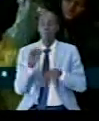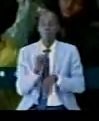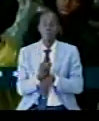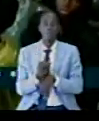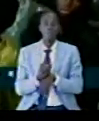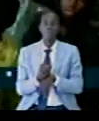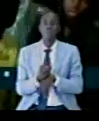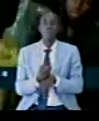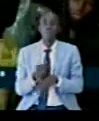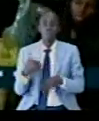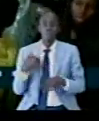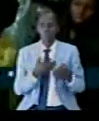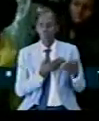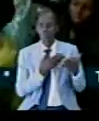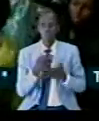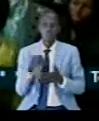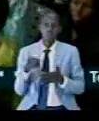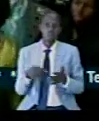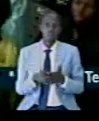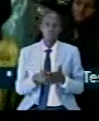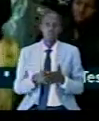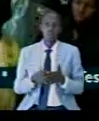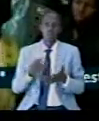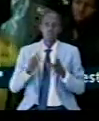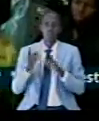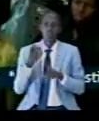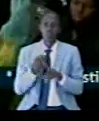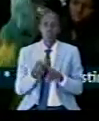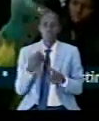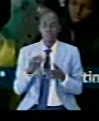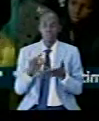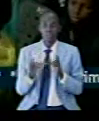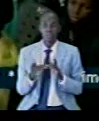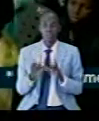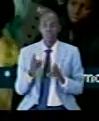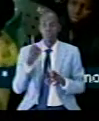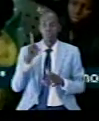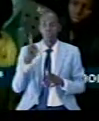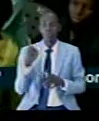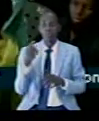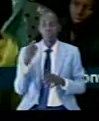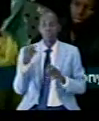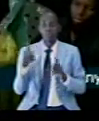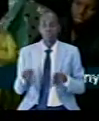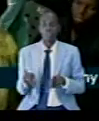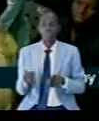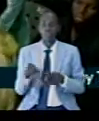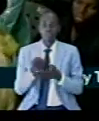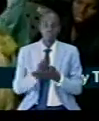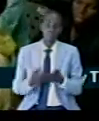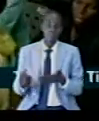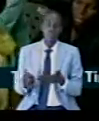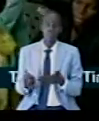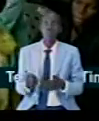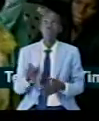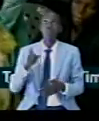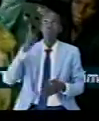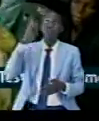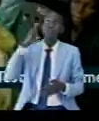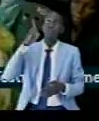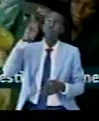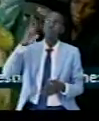As we bring you this from the social media, Bosse Obingene wrote, God, you're